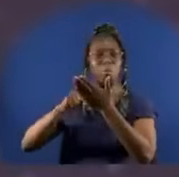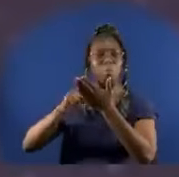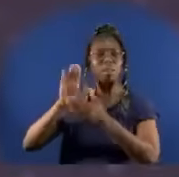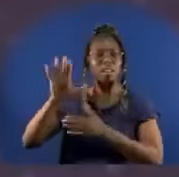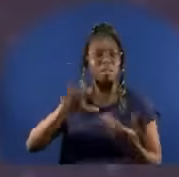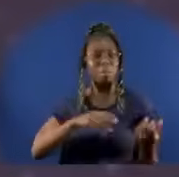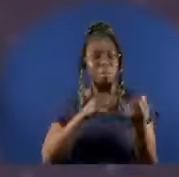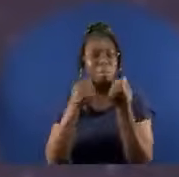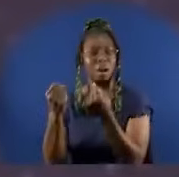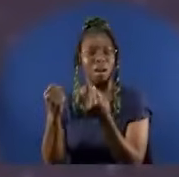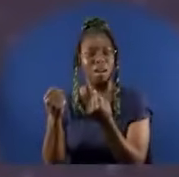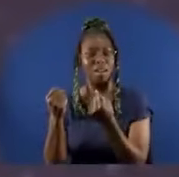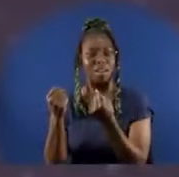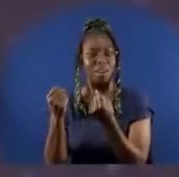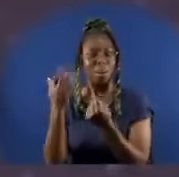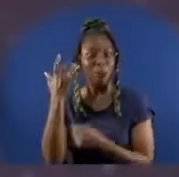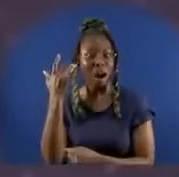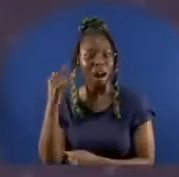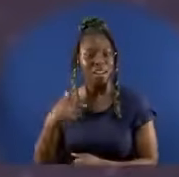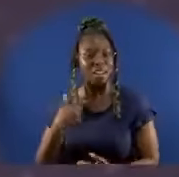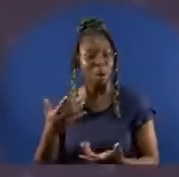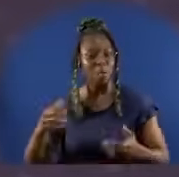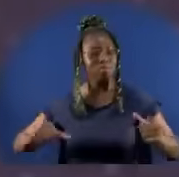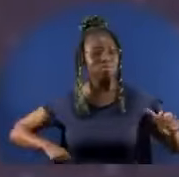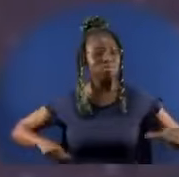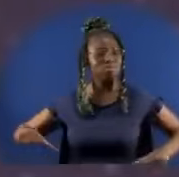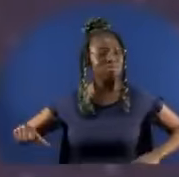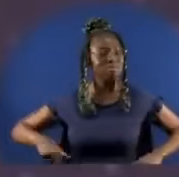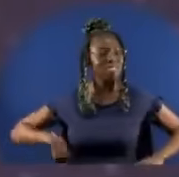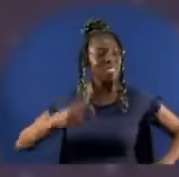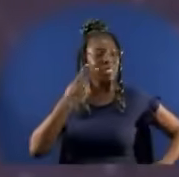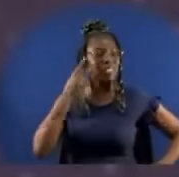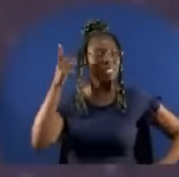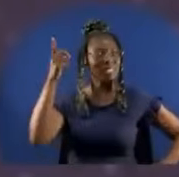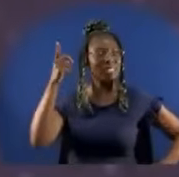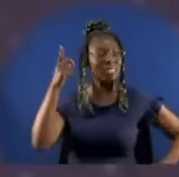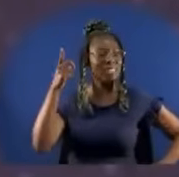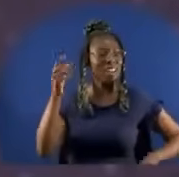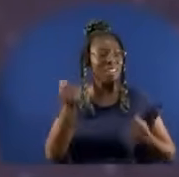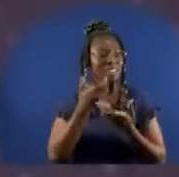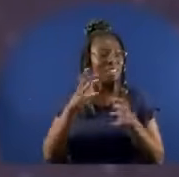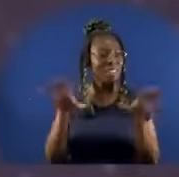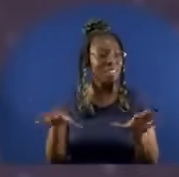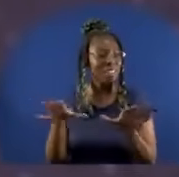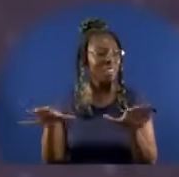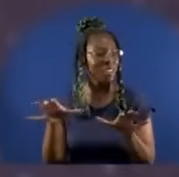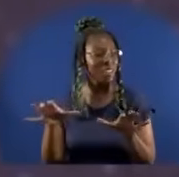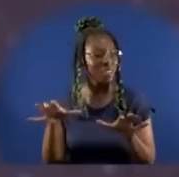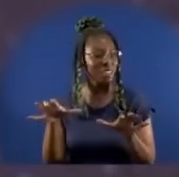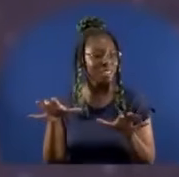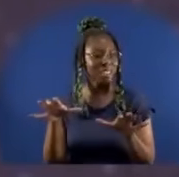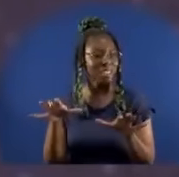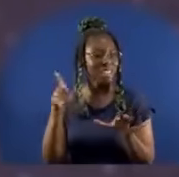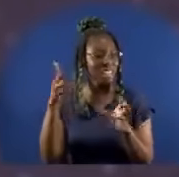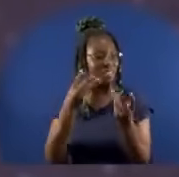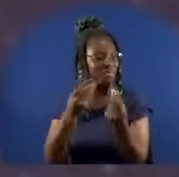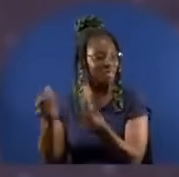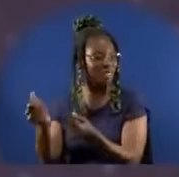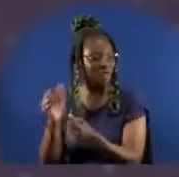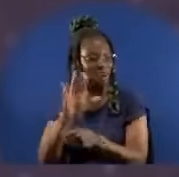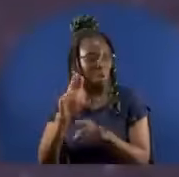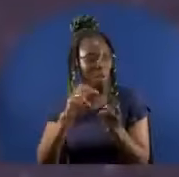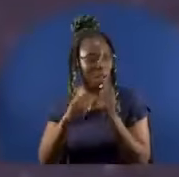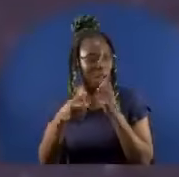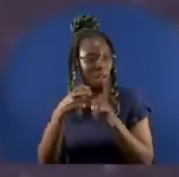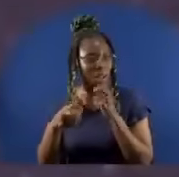to see it so I can brag on God. See what he did there? See how you work, how he worked that out? You see